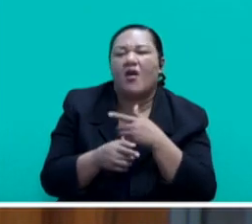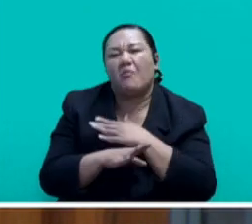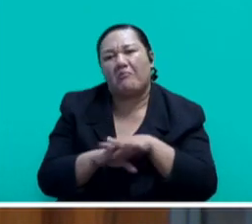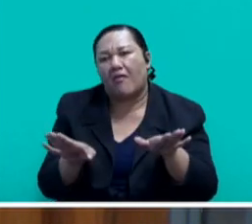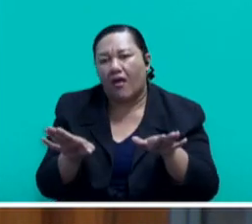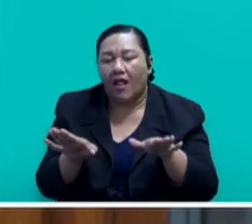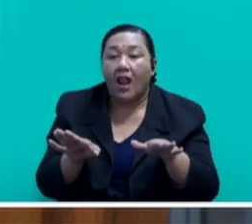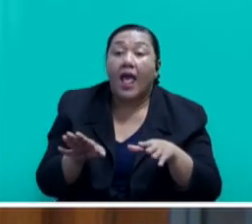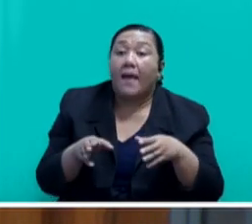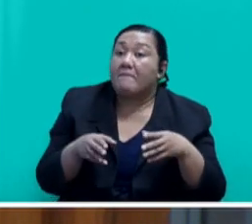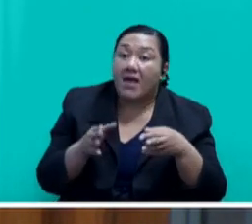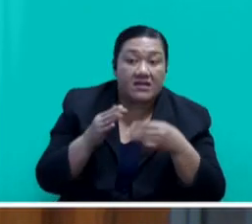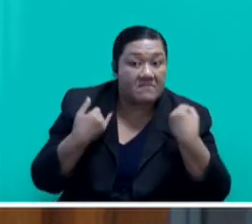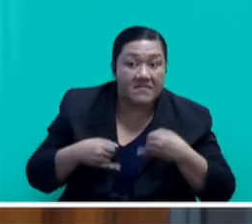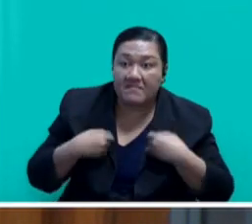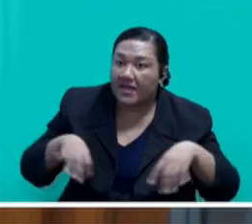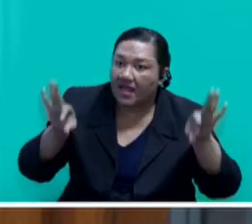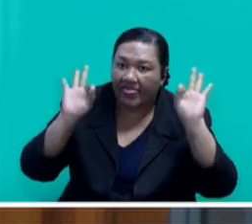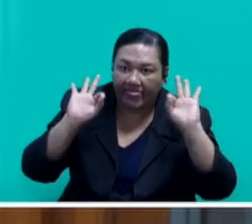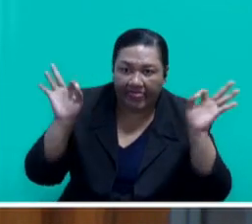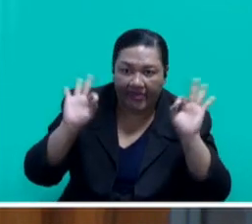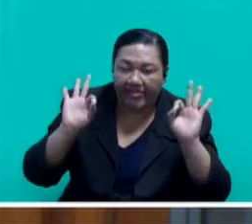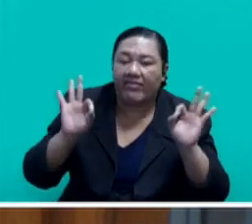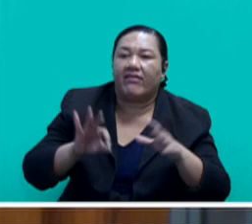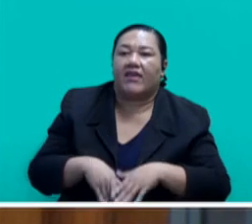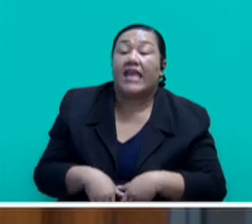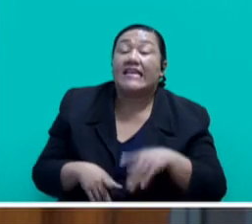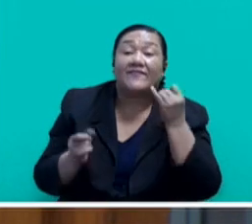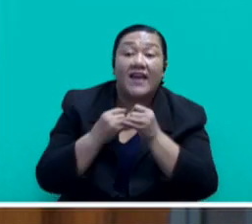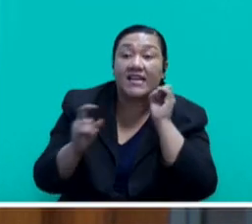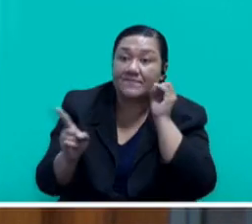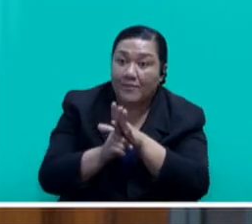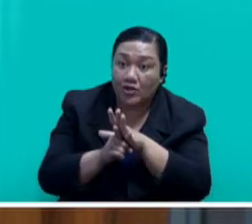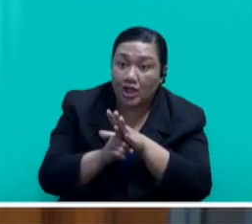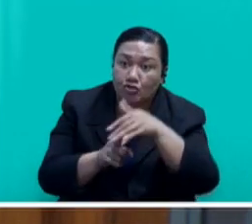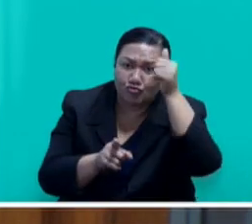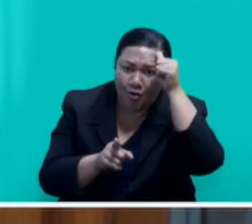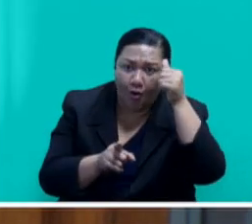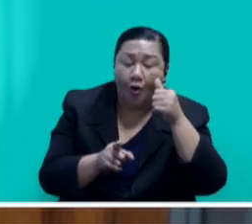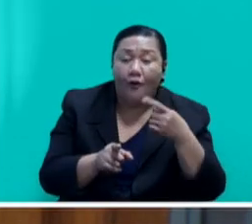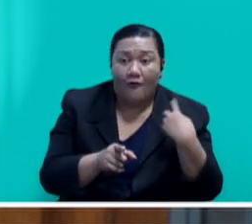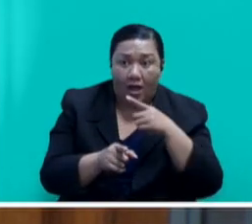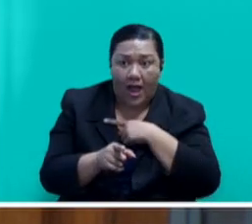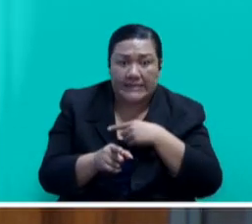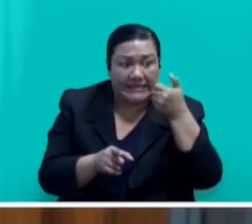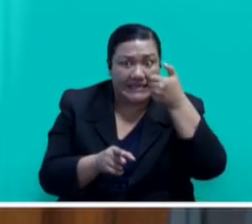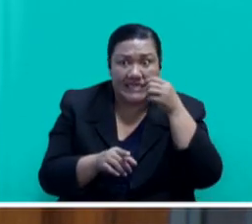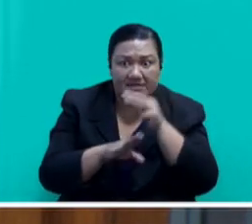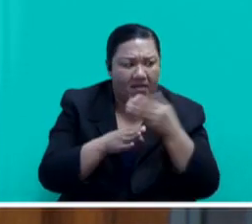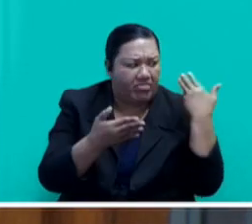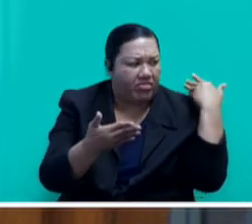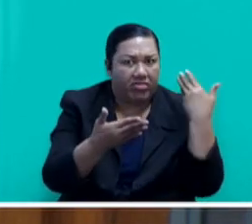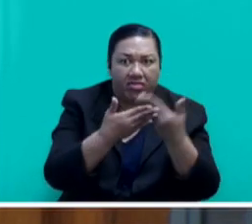not implemented. It is important to note that within the first 6 months of our being in government, the review of the law